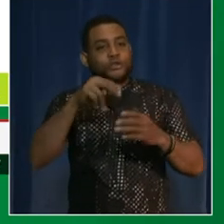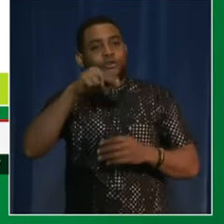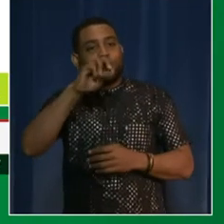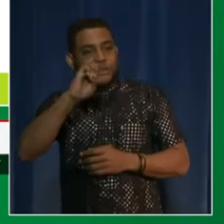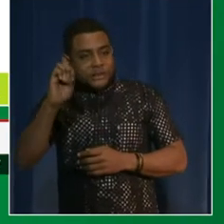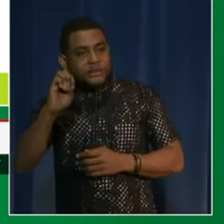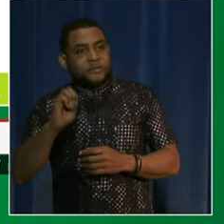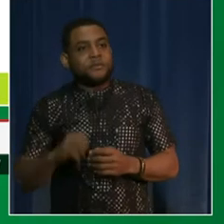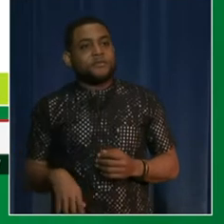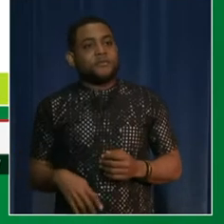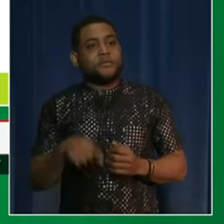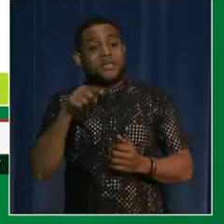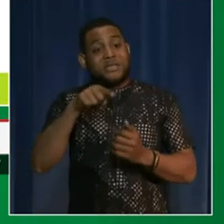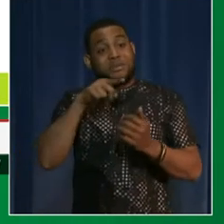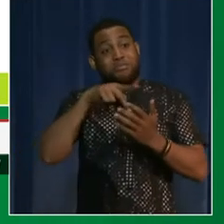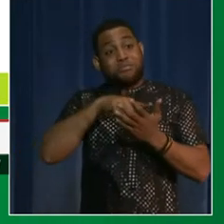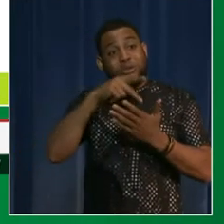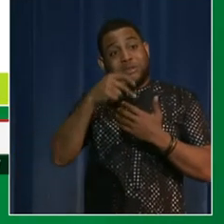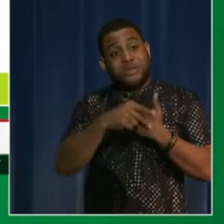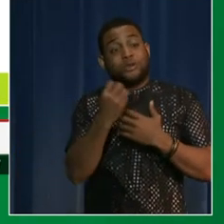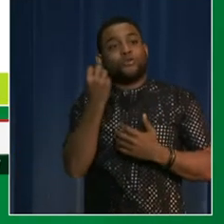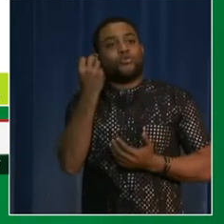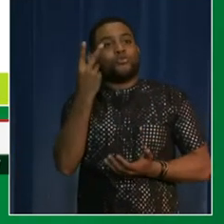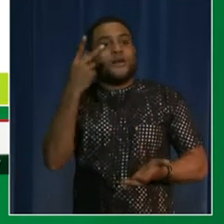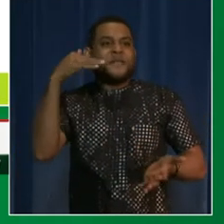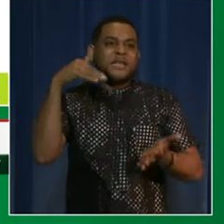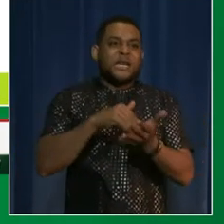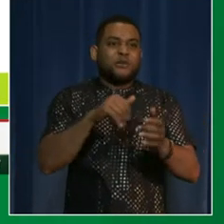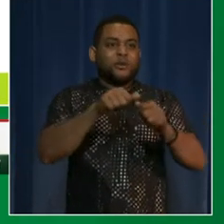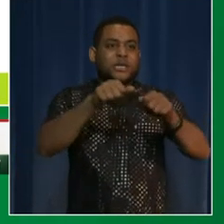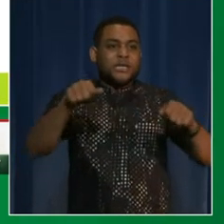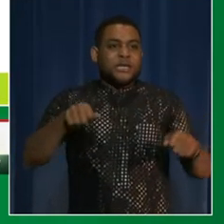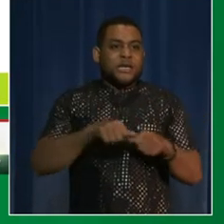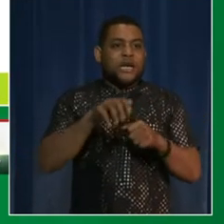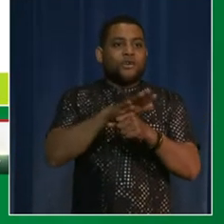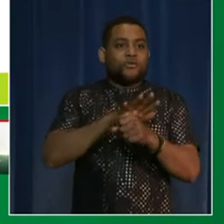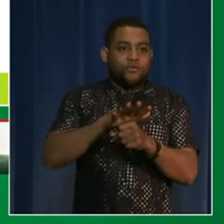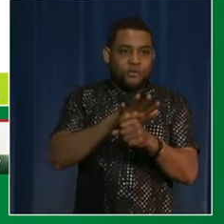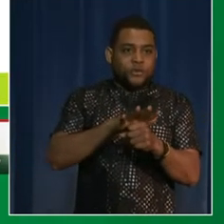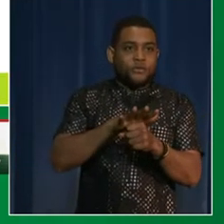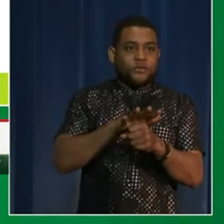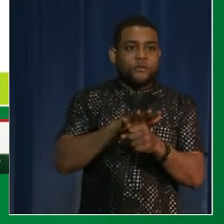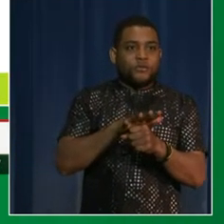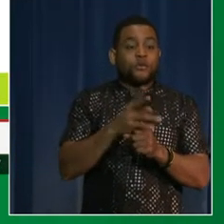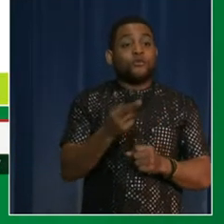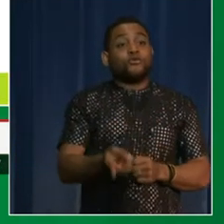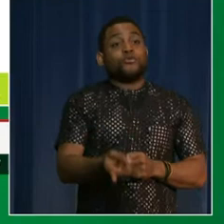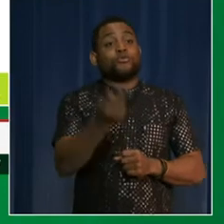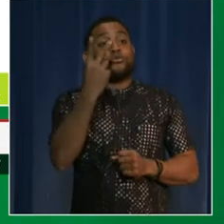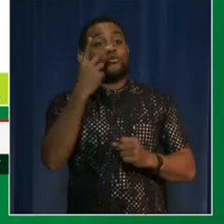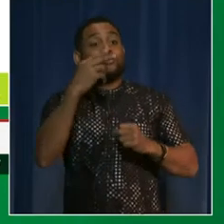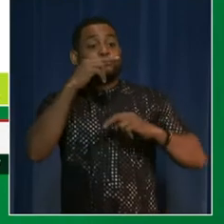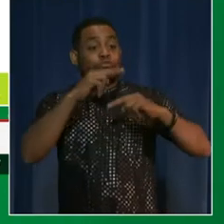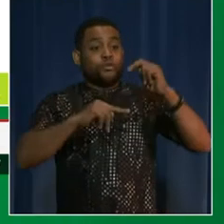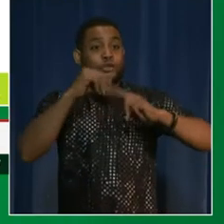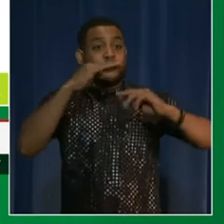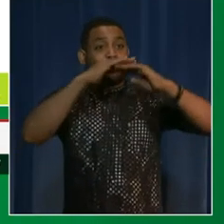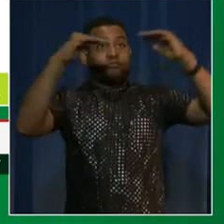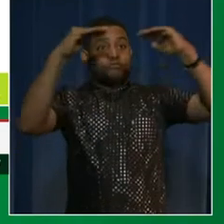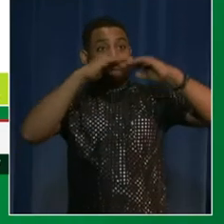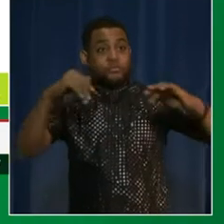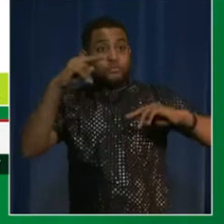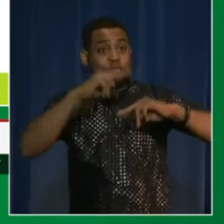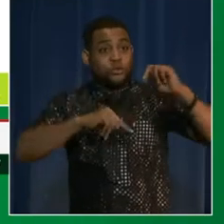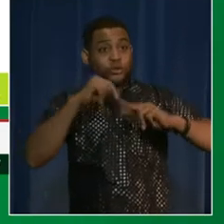a 12,000 square foot renovation of an existing 2-story building and site to increase functionality for